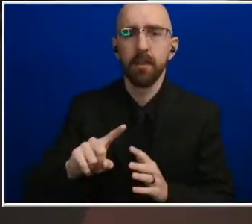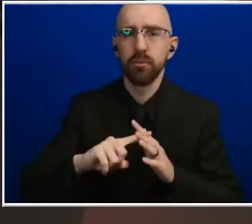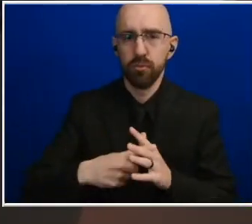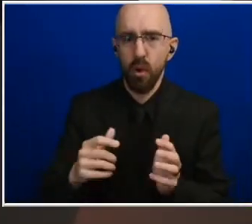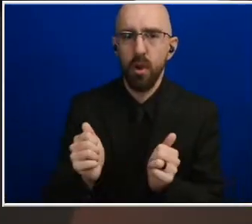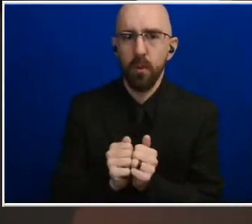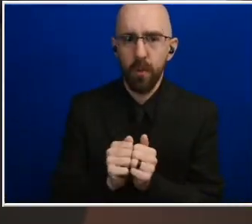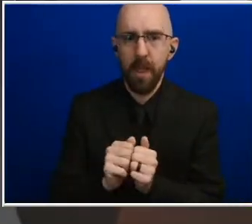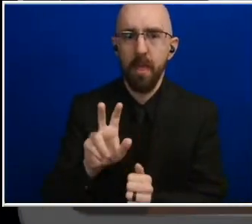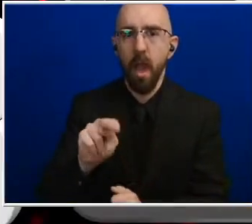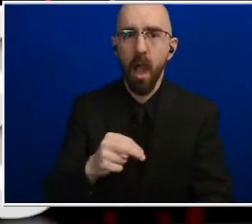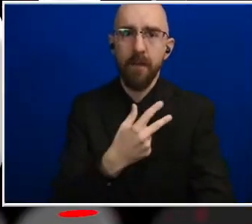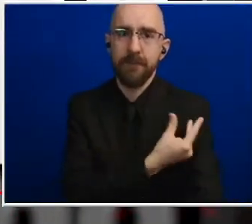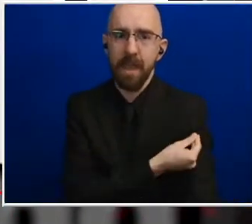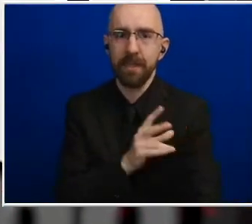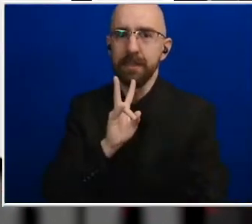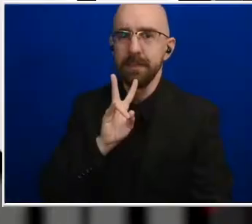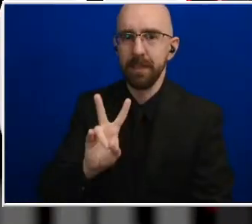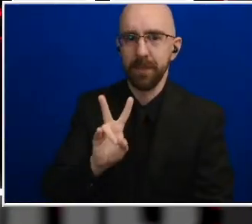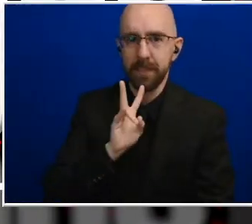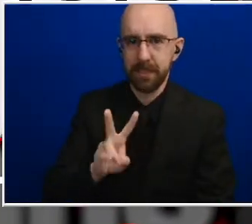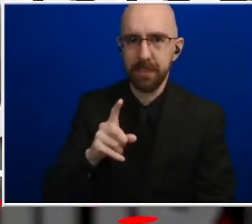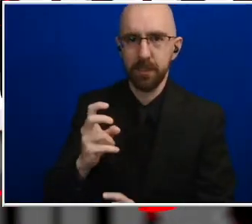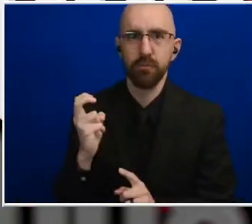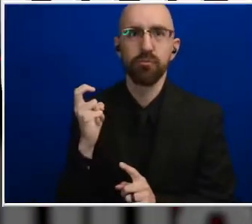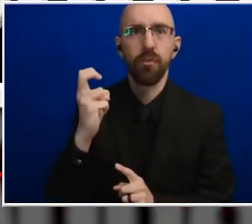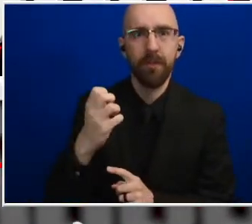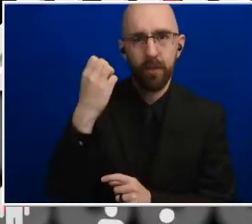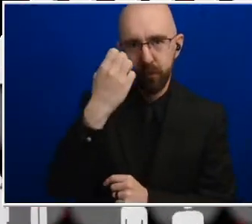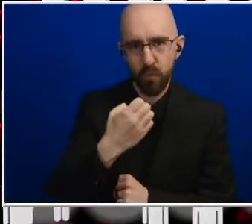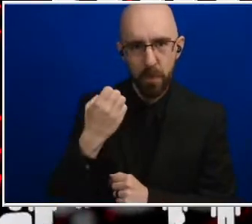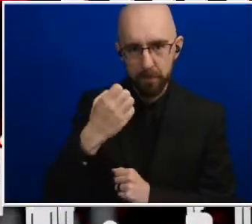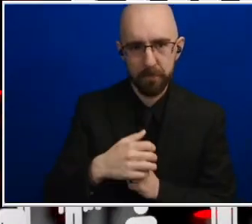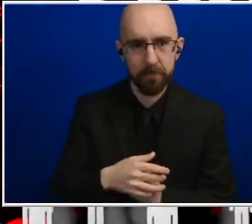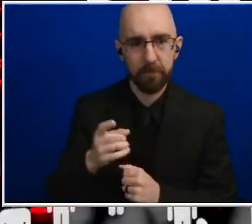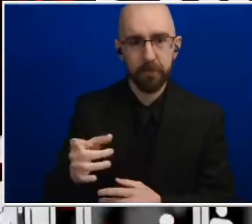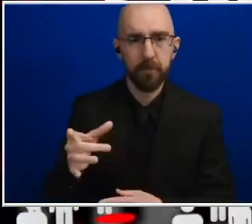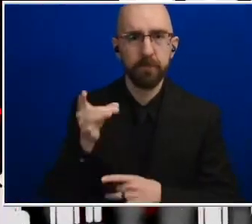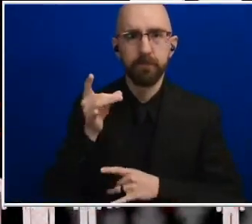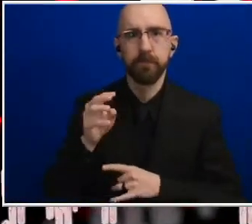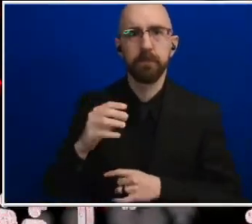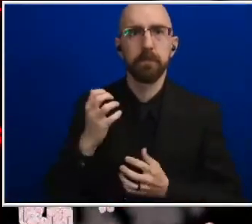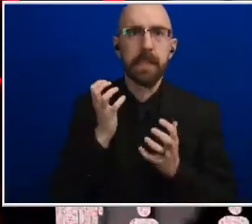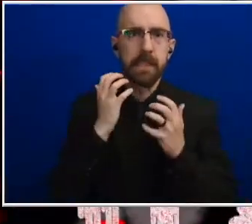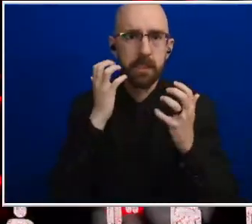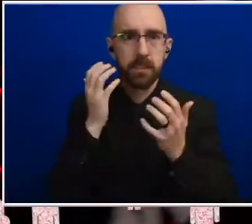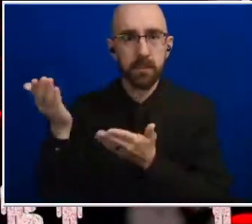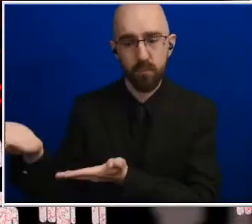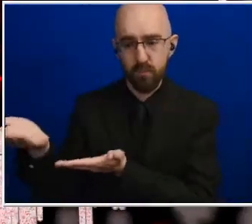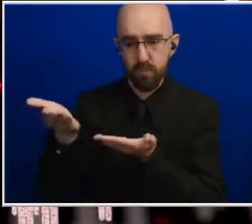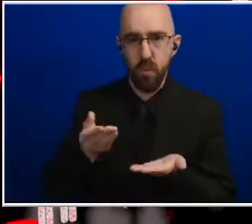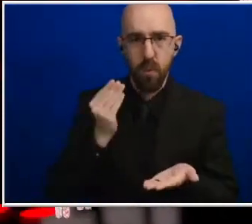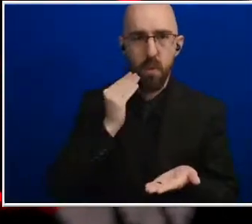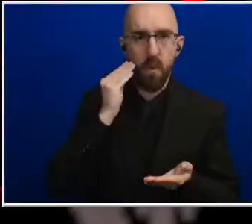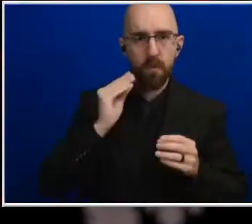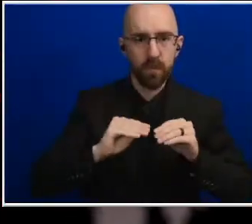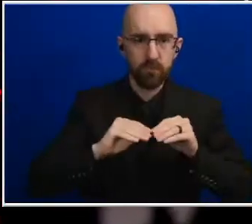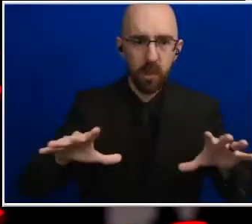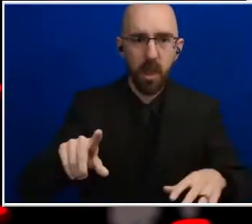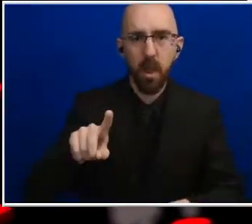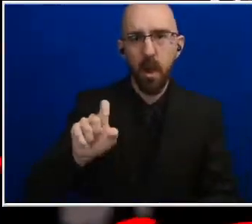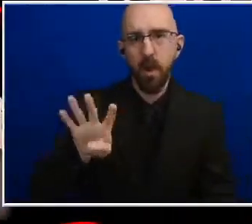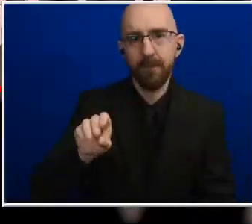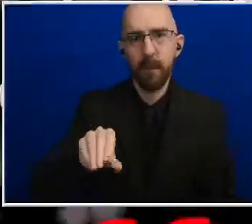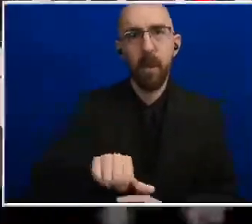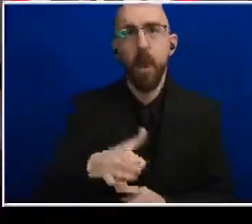unvaccinated 7-year-old who traveled to Europe. He contracted measles, brought it home, and spread it to 140 other